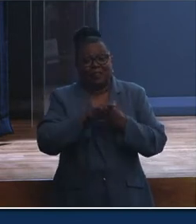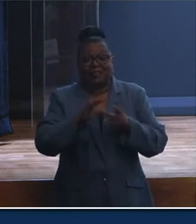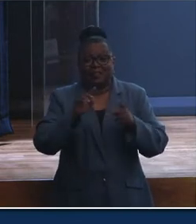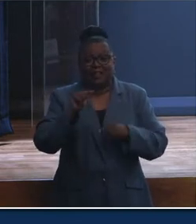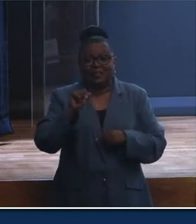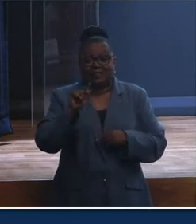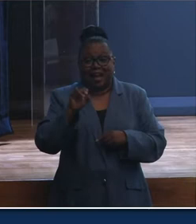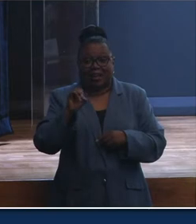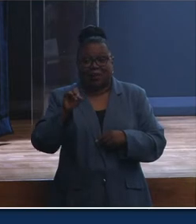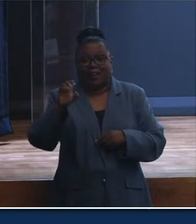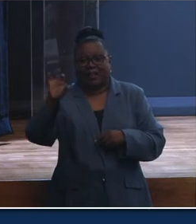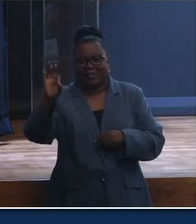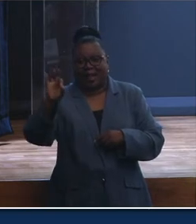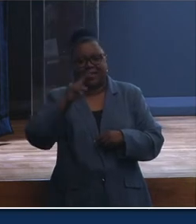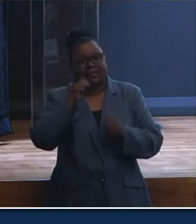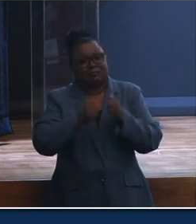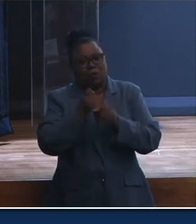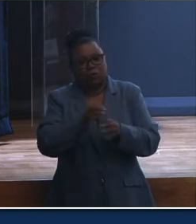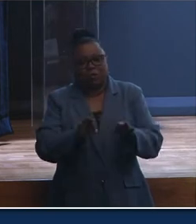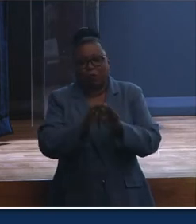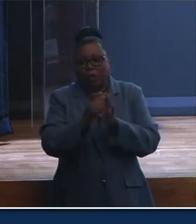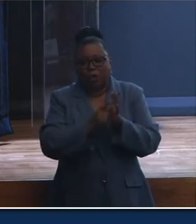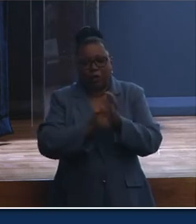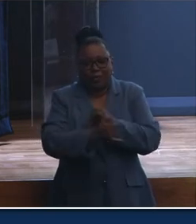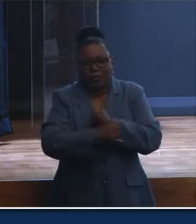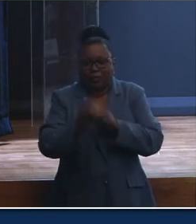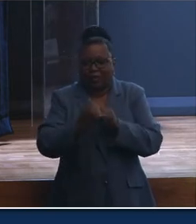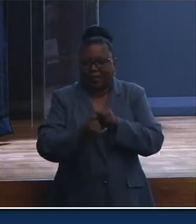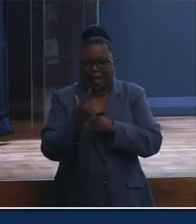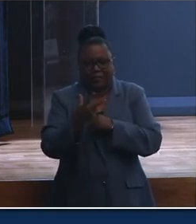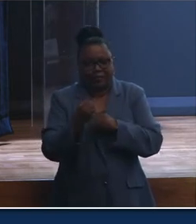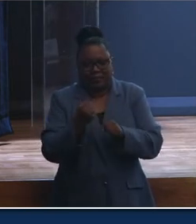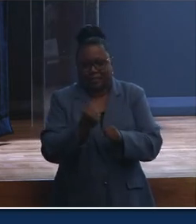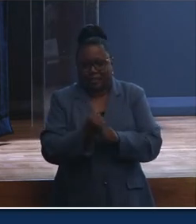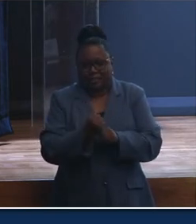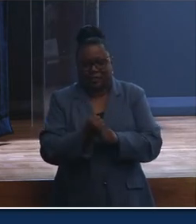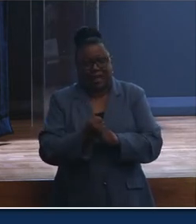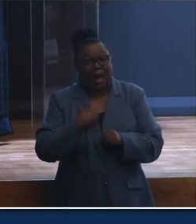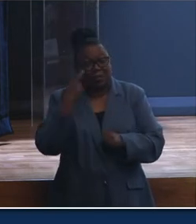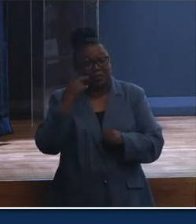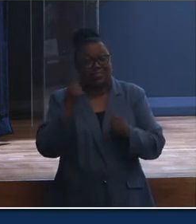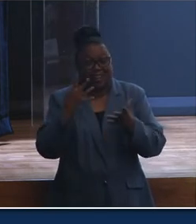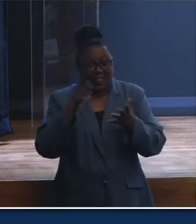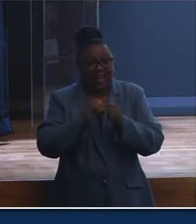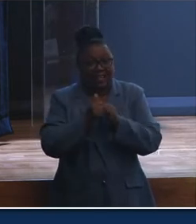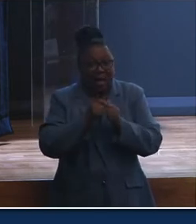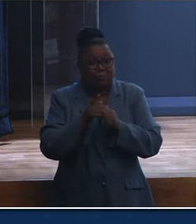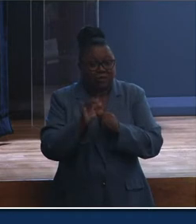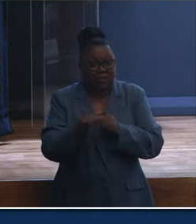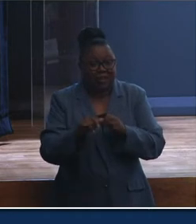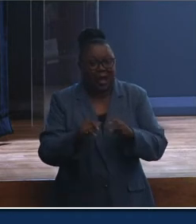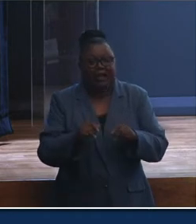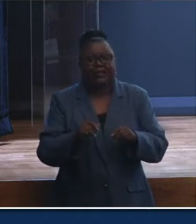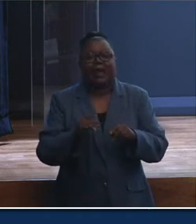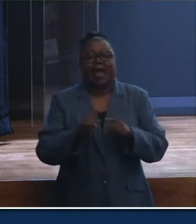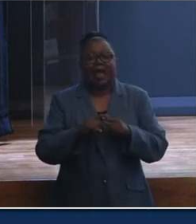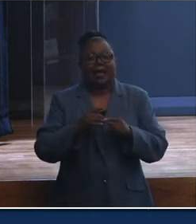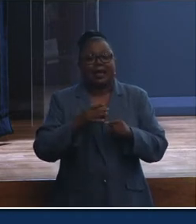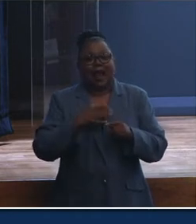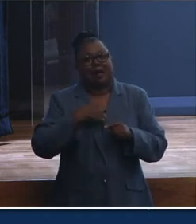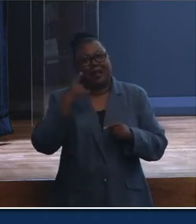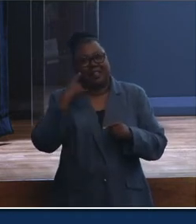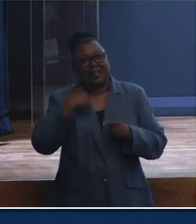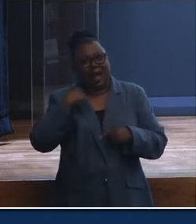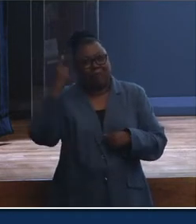Title IX is the most important law in our country over the last 50 years. Now, I realize there's a lot of competition for that, and you might think